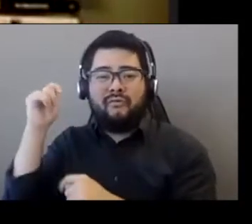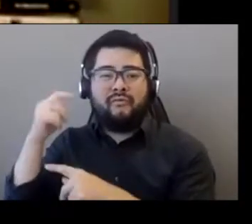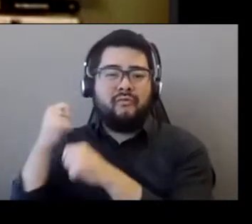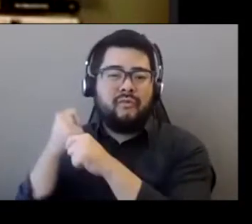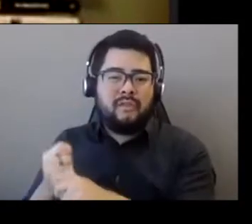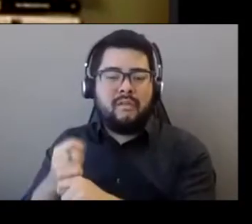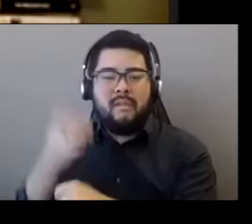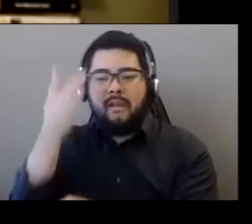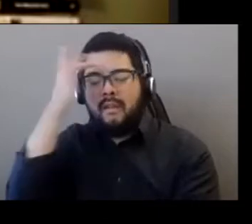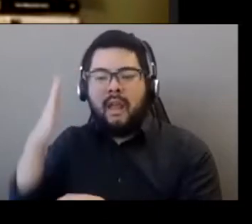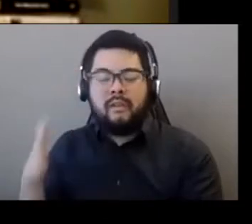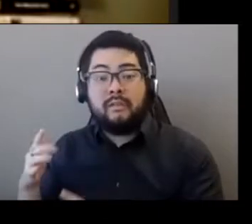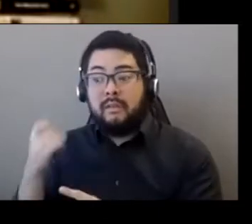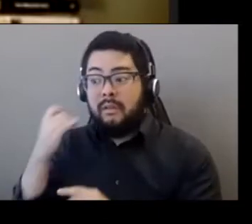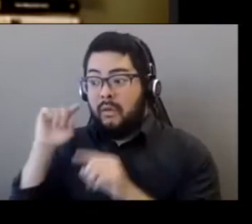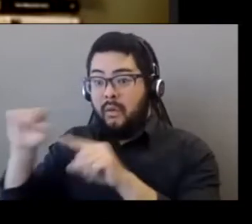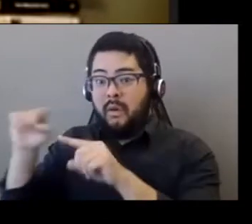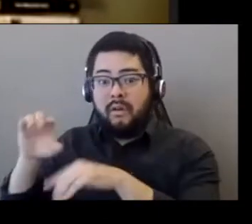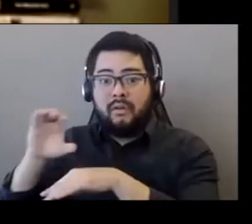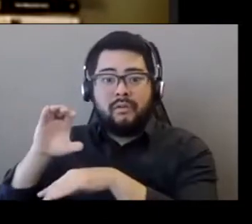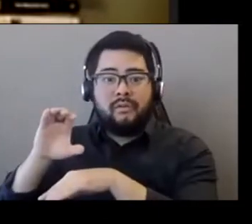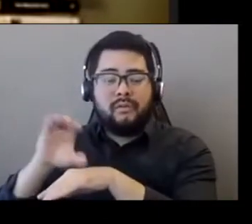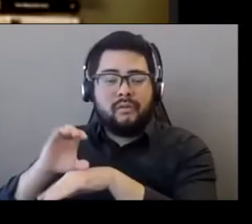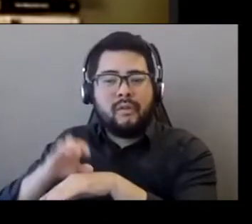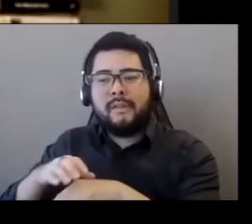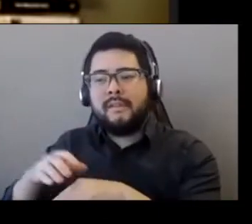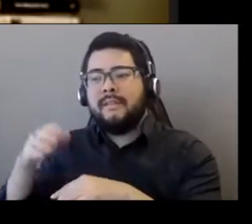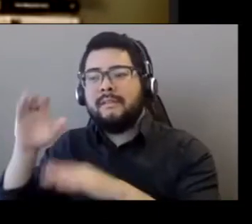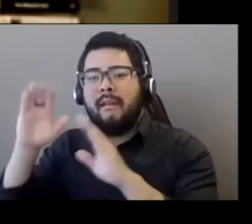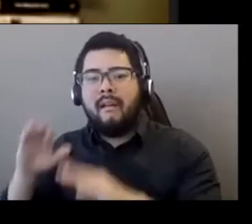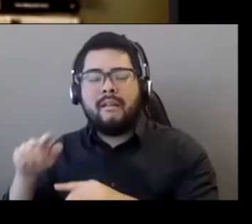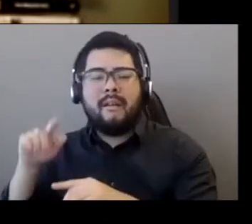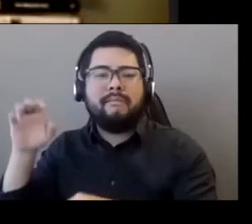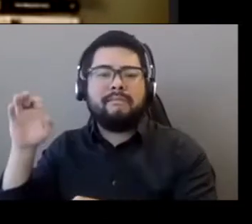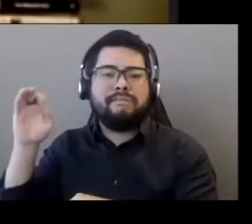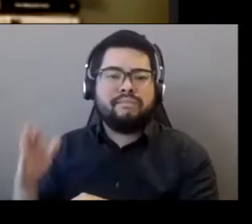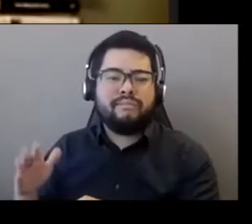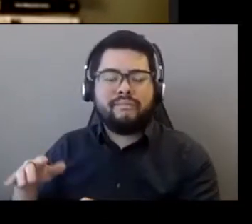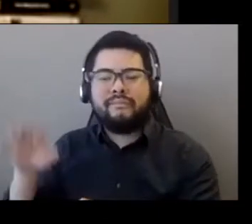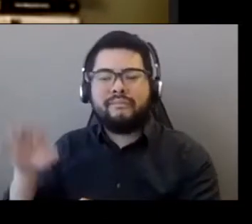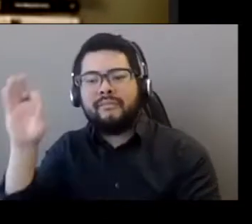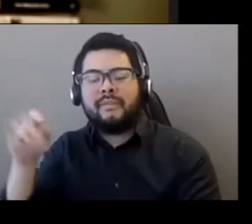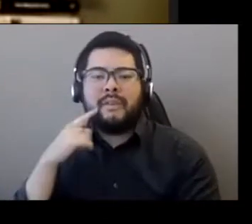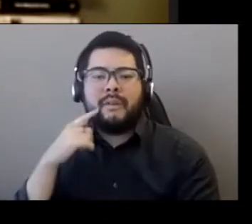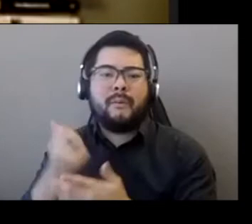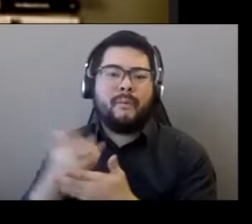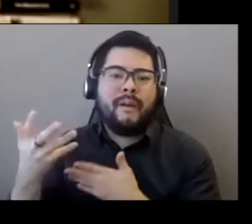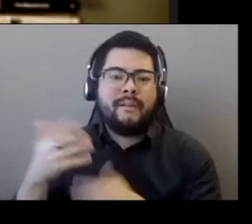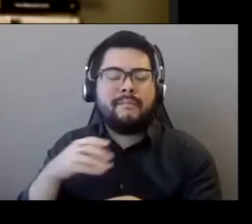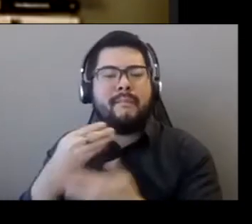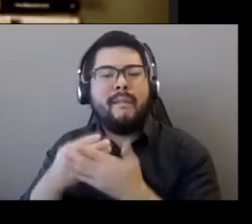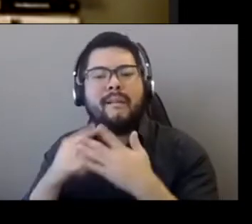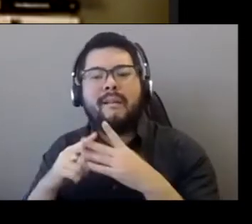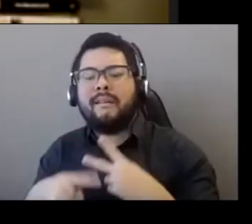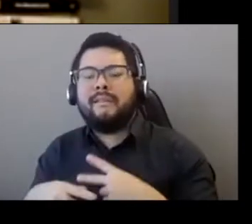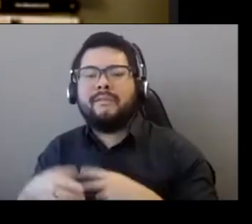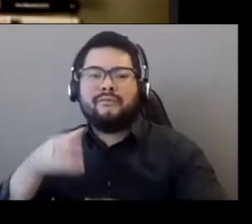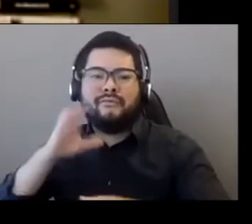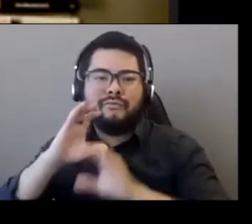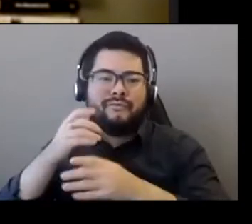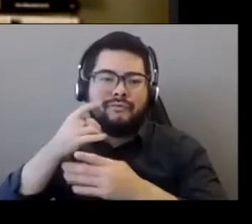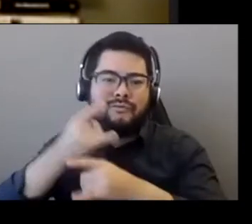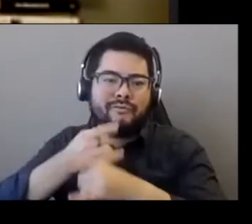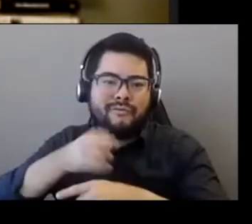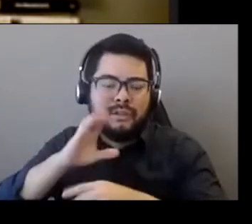them on Sunday. You're lazy, you're sinners, you drink too much, you waste money like that and so on. If only you saved and were truly like a